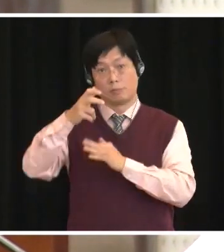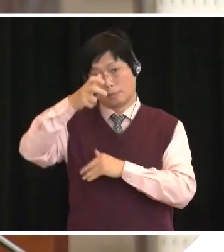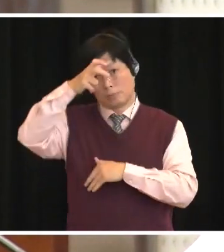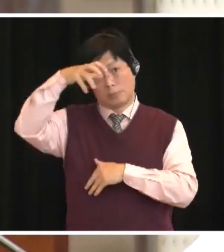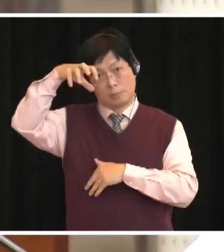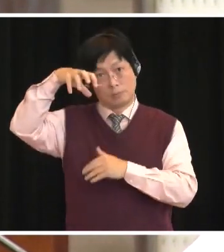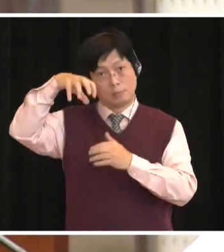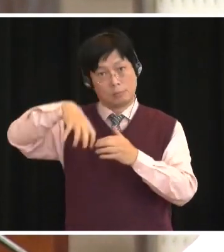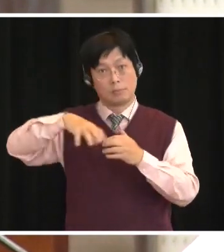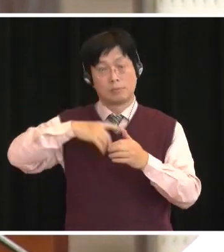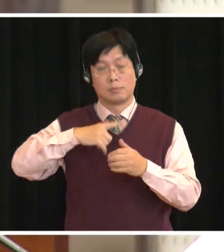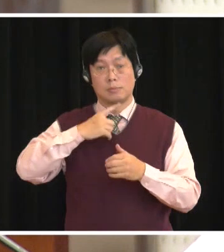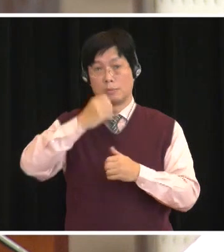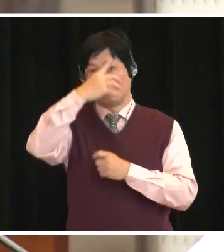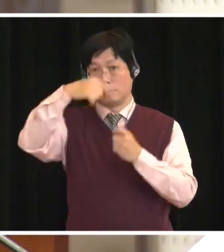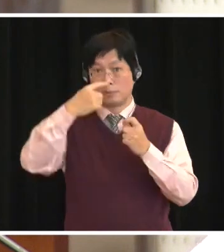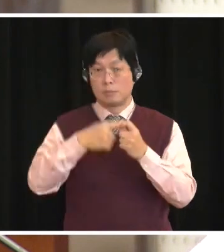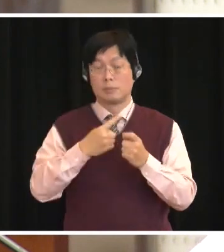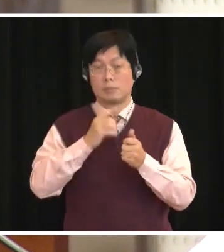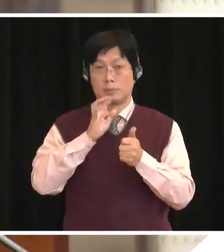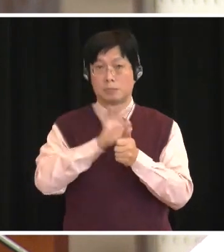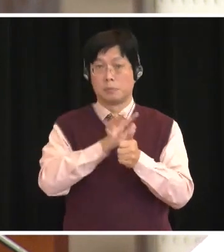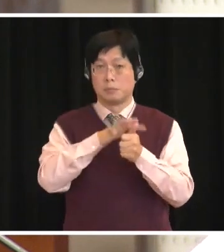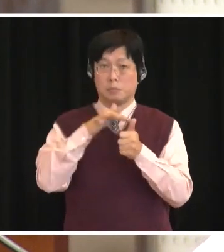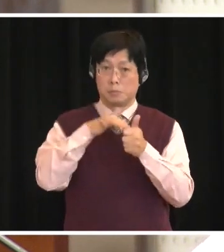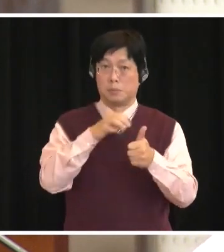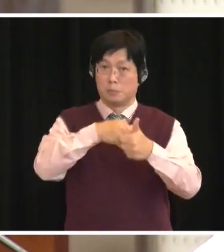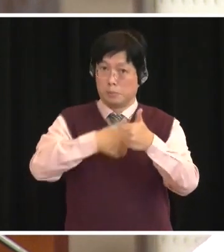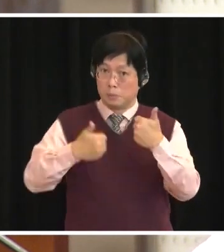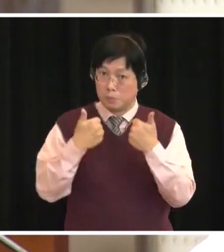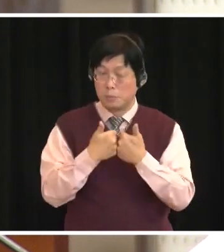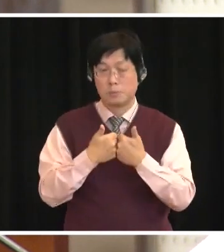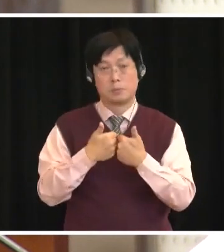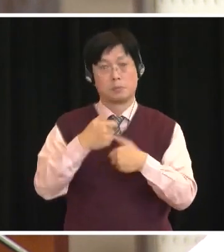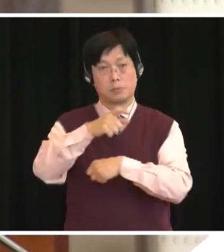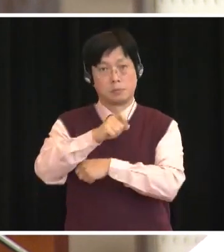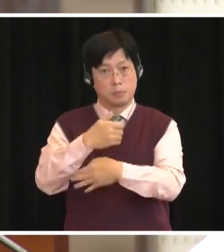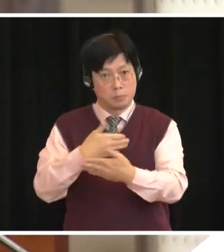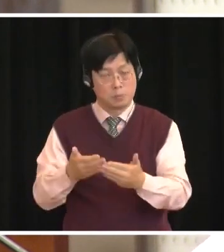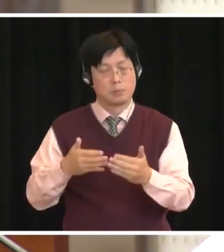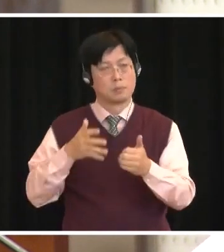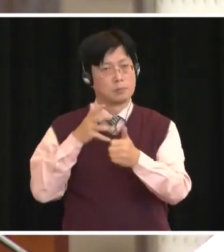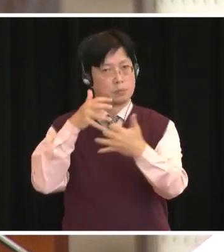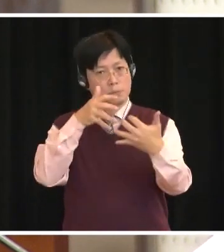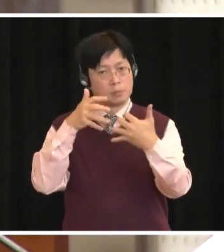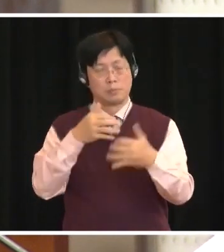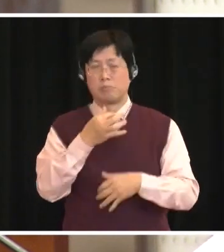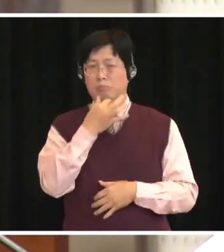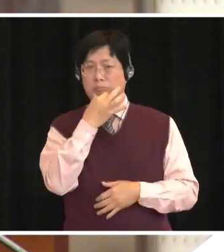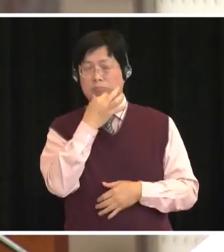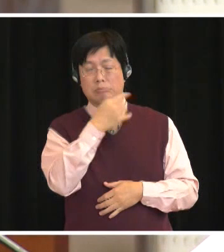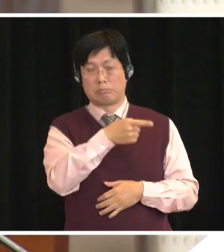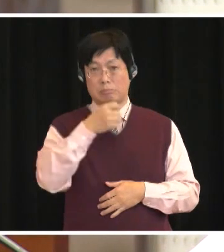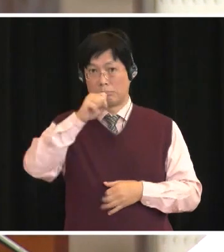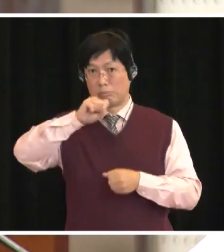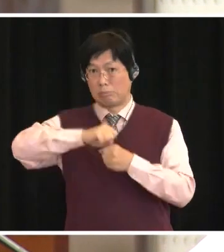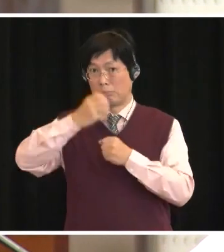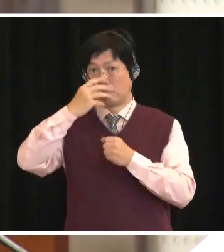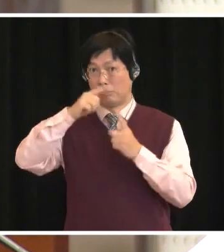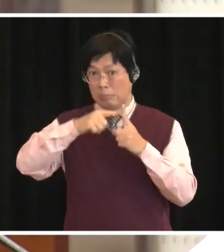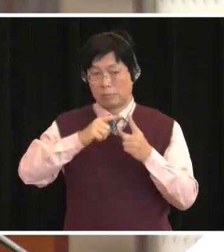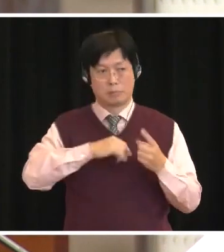provide such space, or we can also find a space, a room in